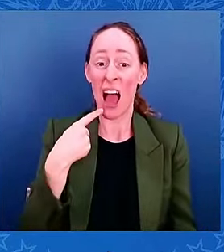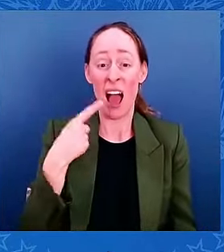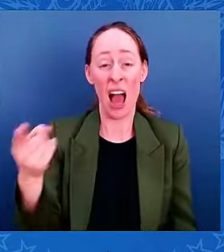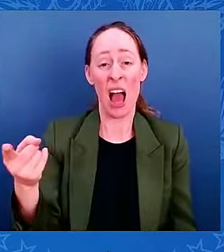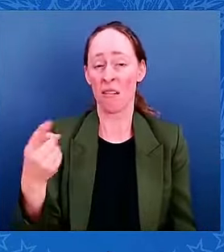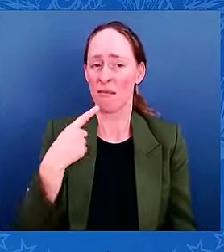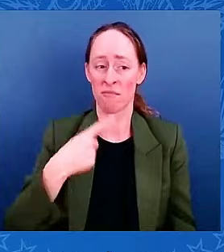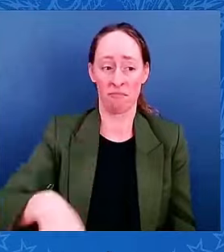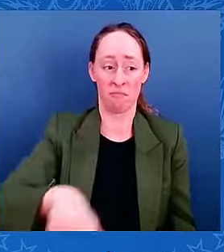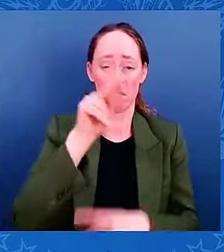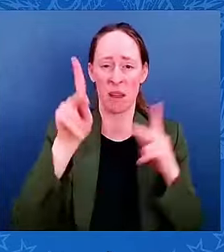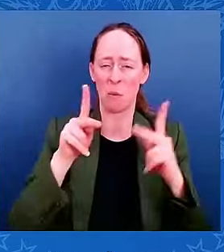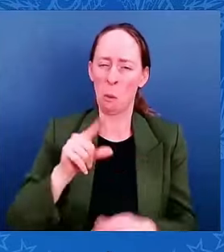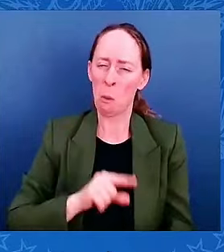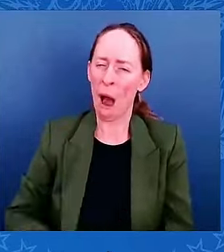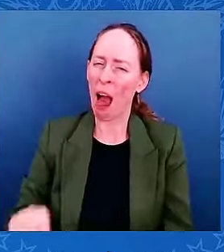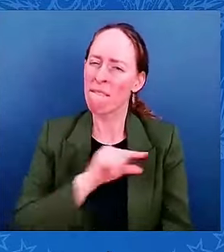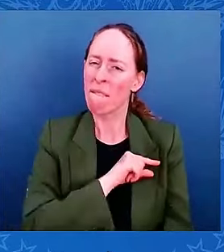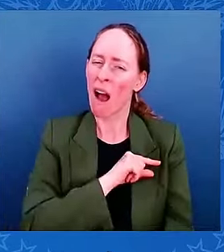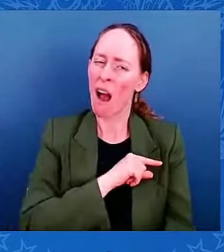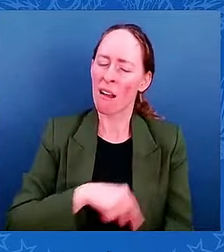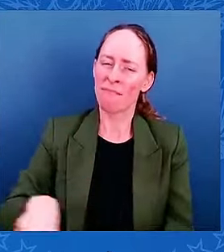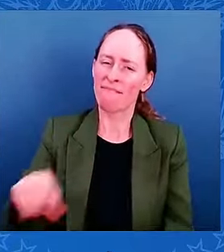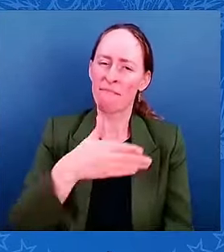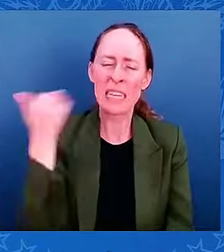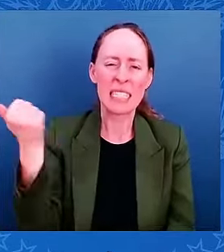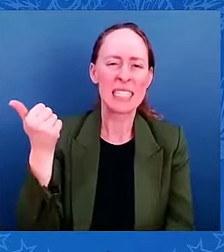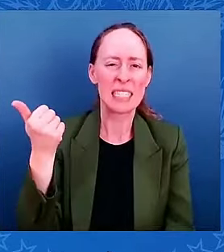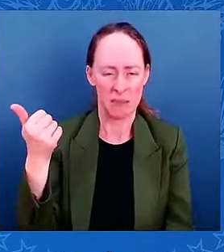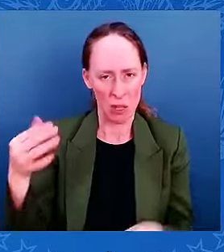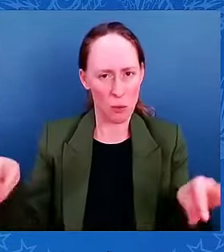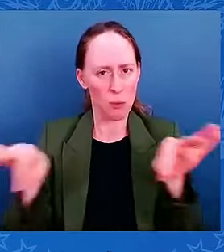No joke. That's real, not a joke.